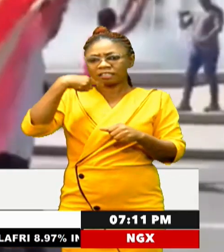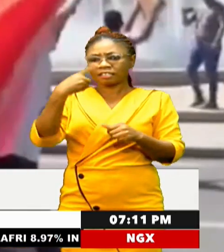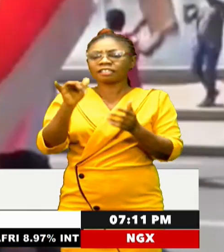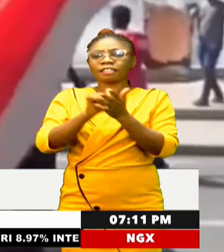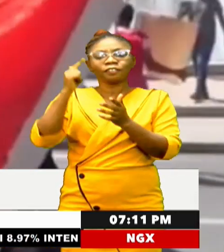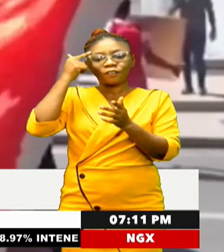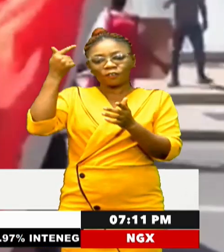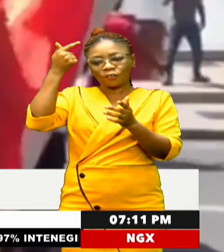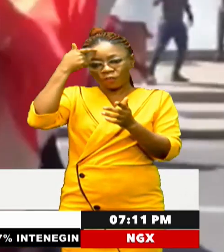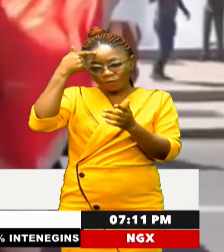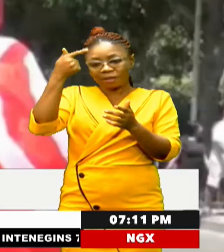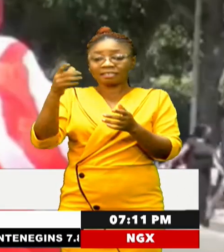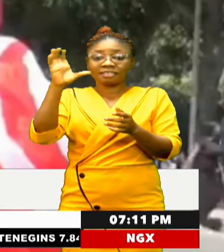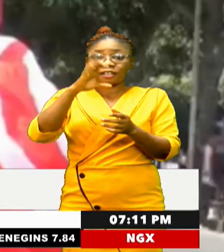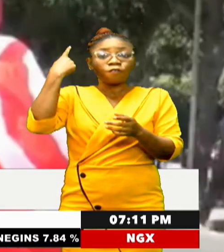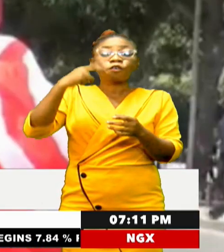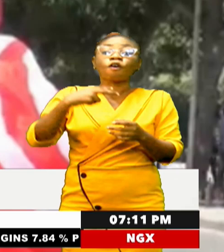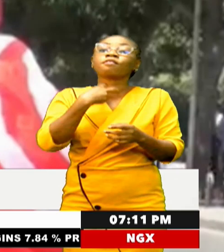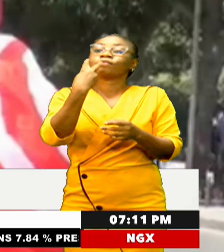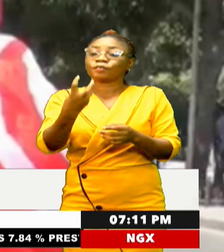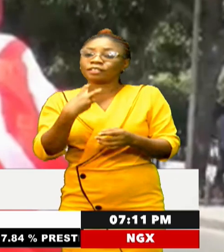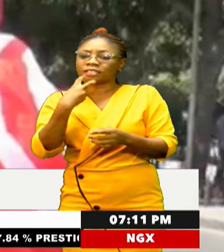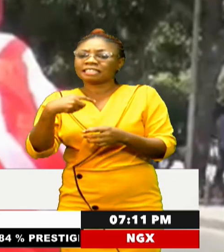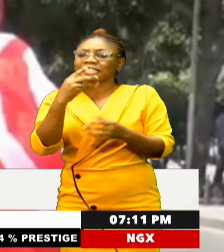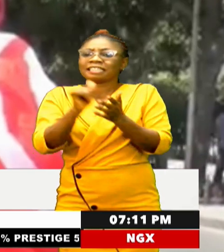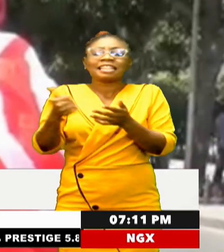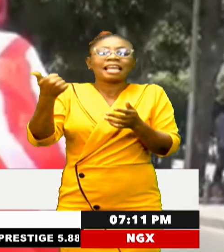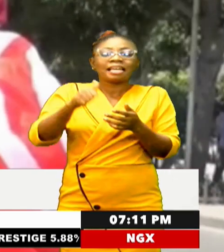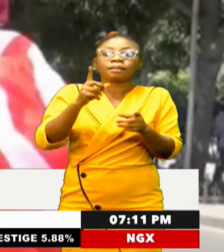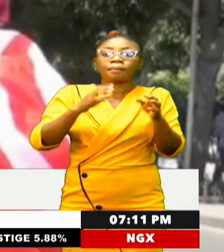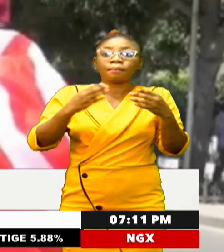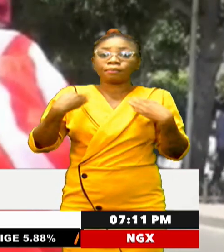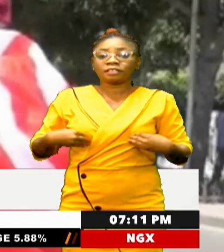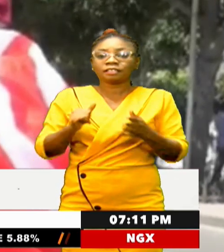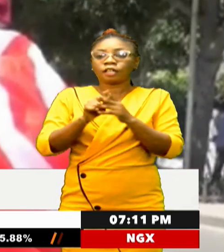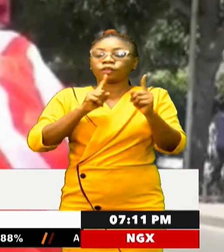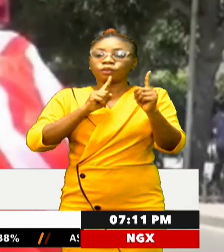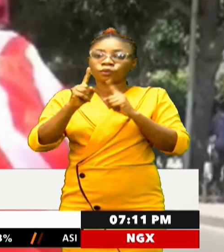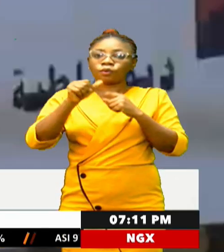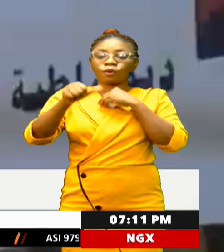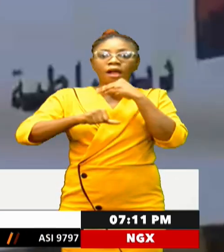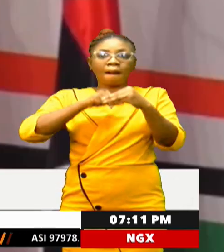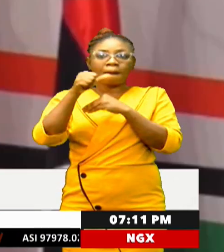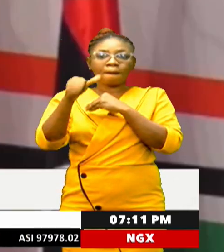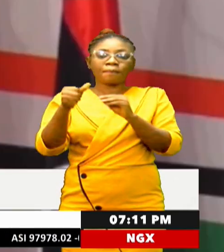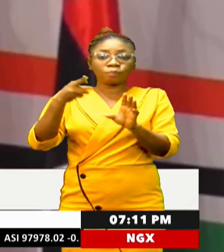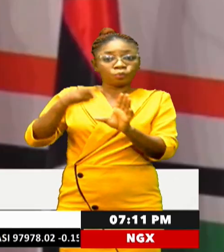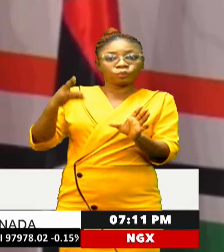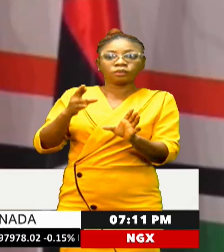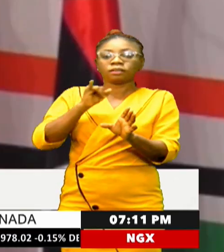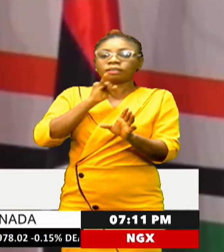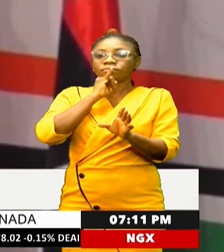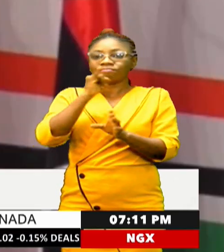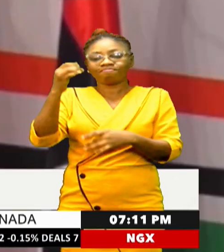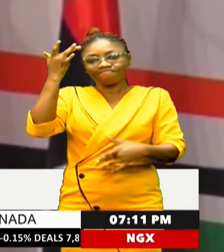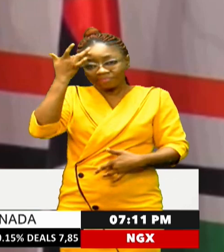repressing critical voices, saying that whoever talks about restrictions is delusional. He said, and I quote,